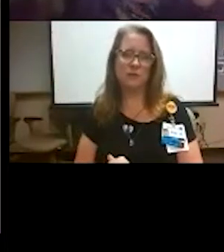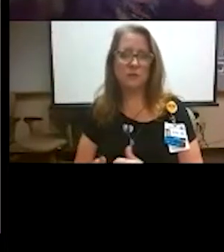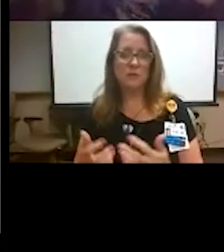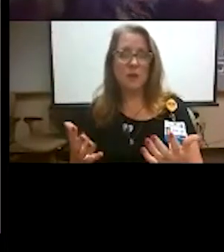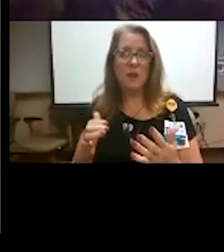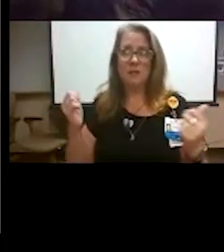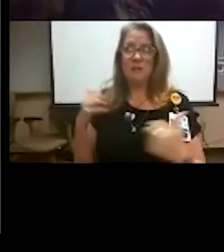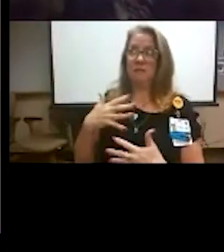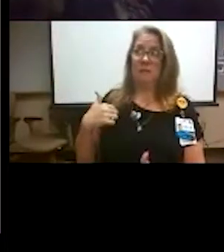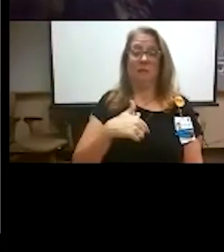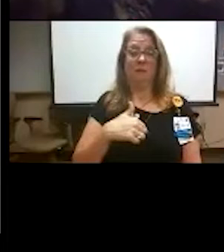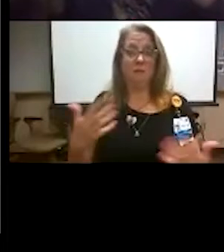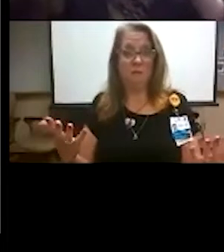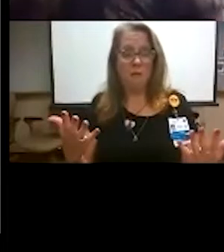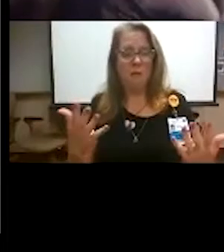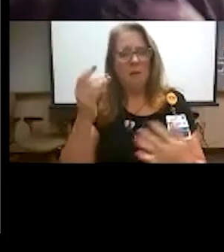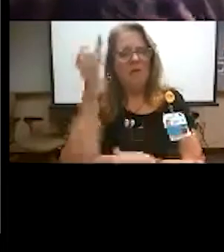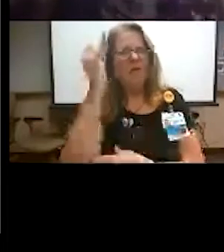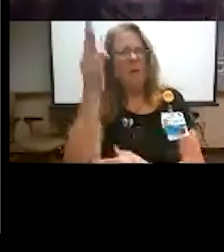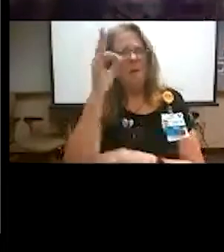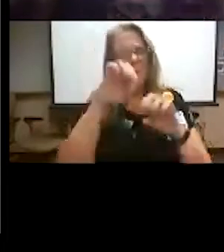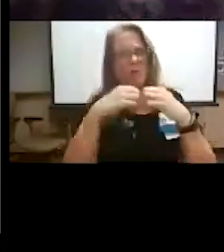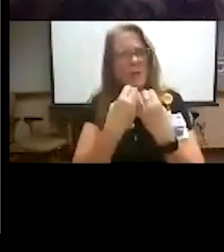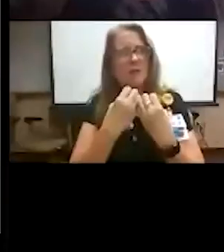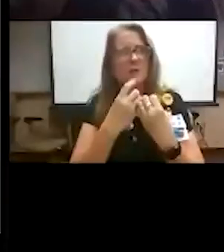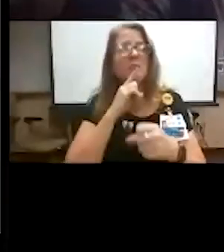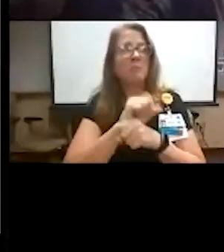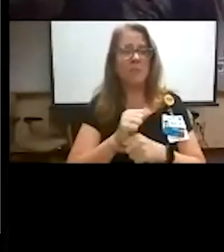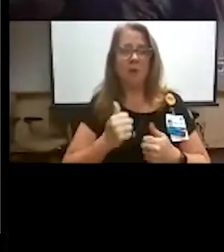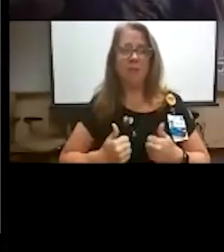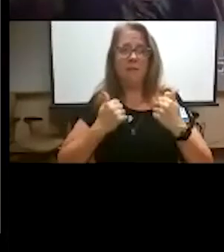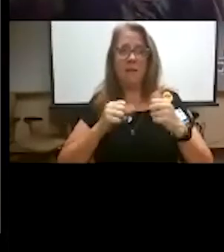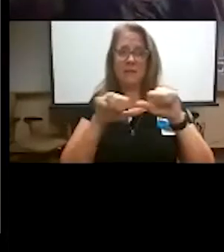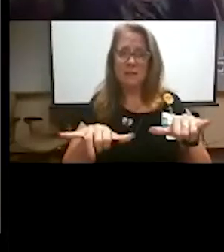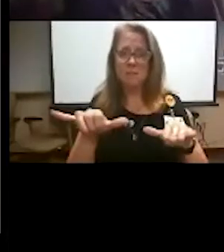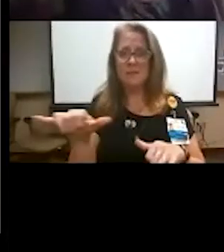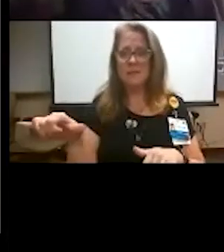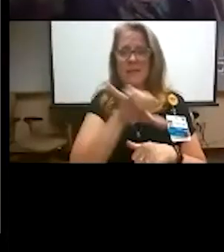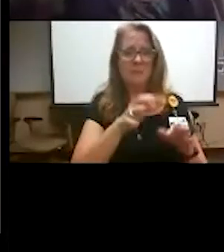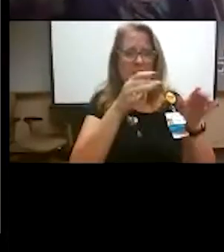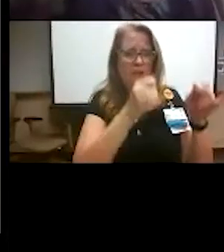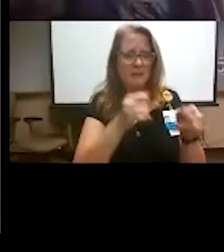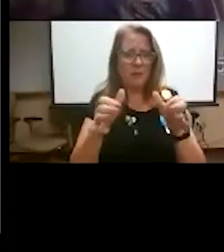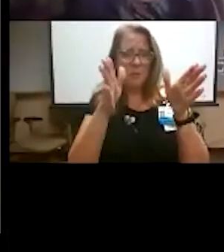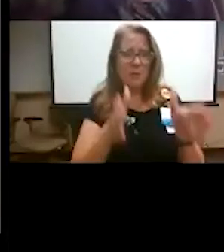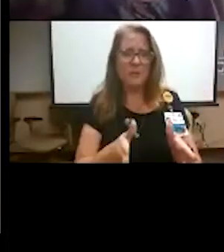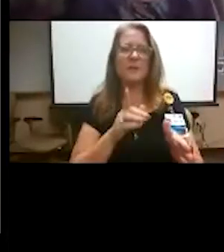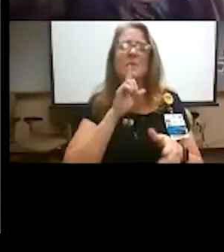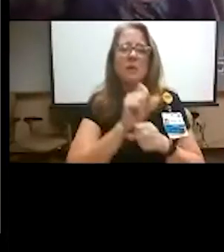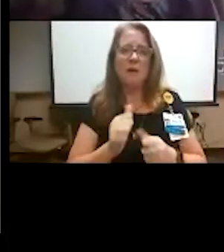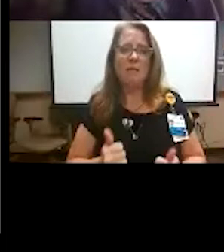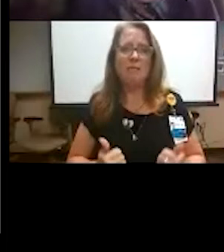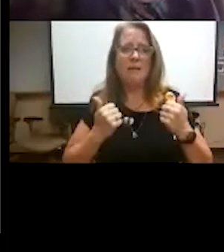Well, if organizations are alive, then like individuals, they are living, complex,